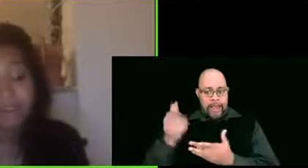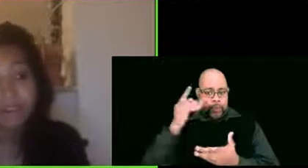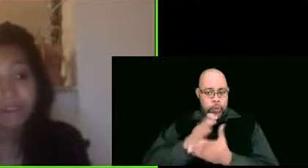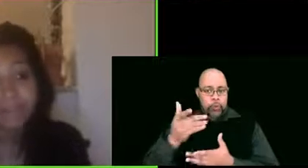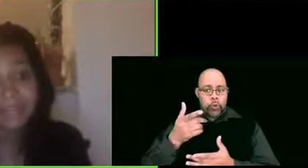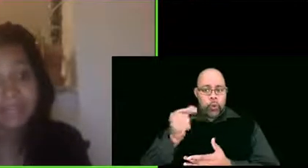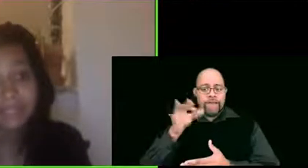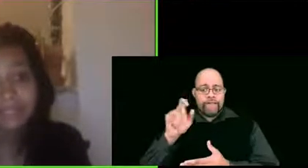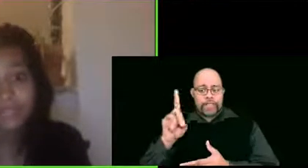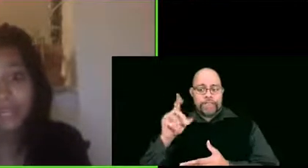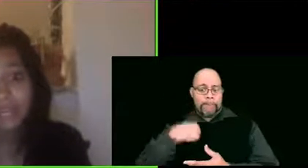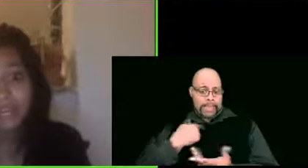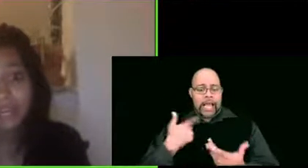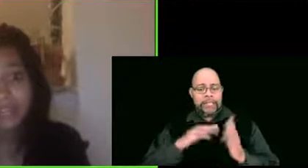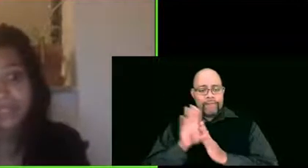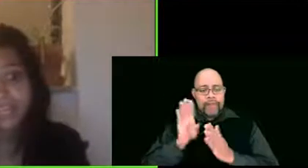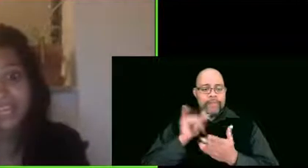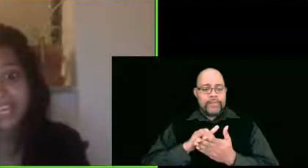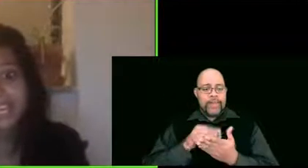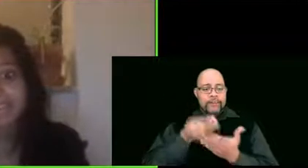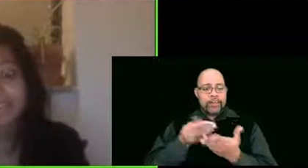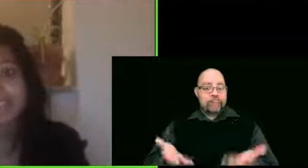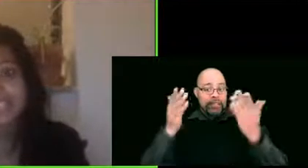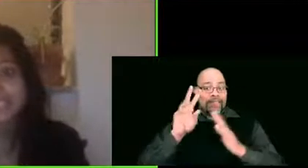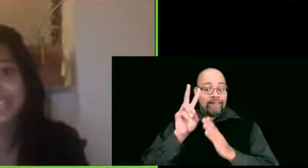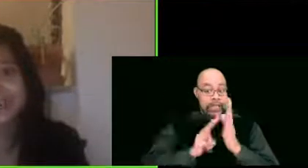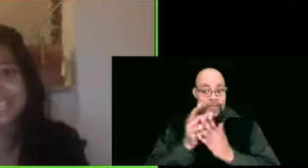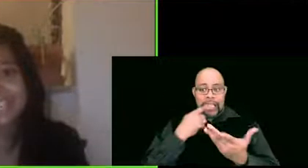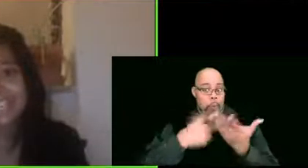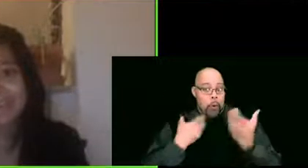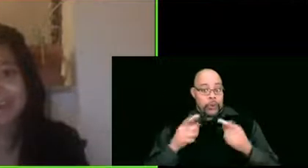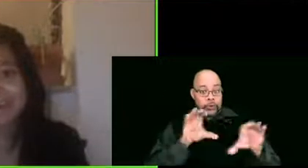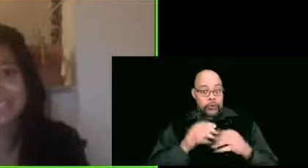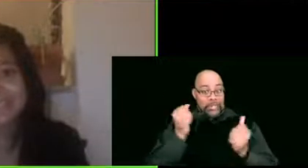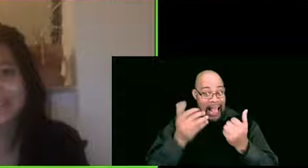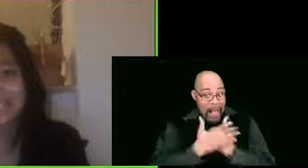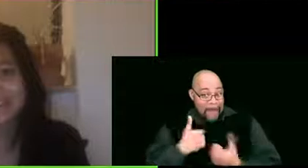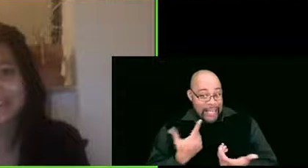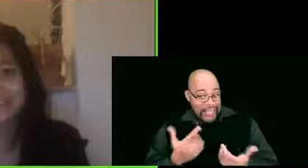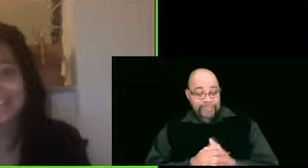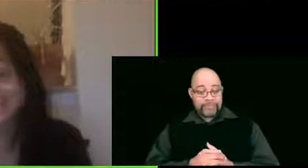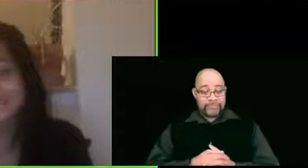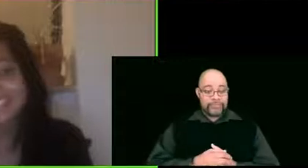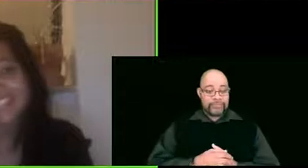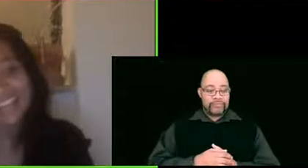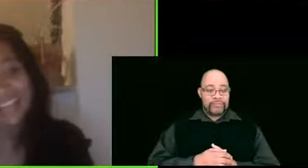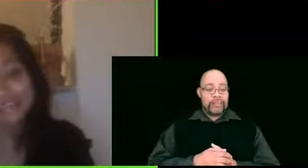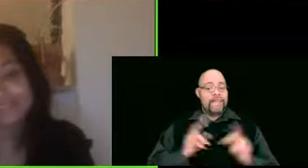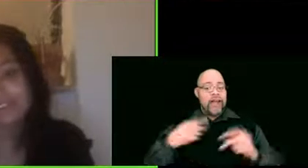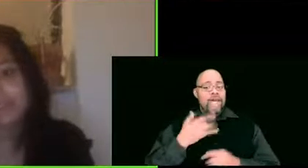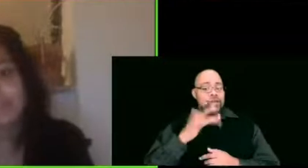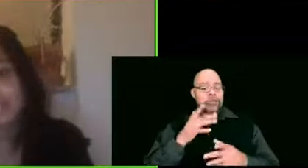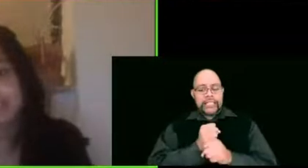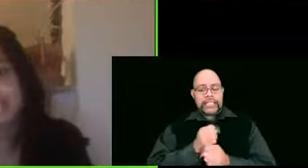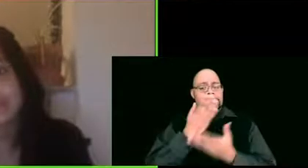it partly through GoFundMe, and I put together kind of a fundraising video and said, here's what I want to do. Could anyone help me? And